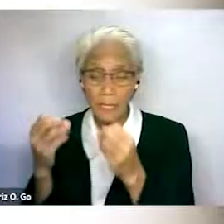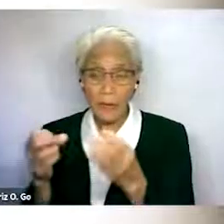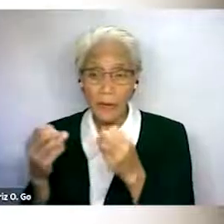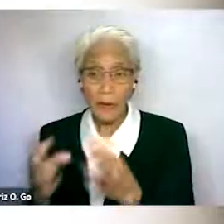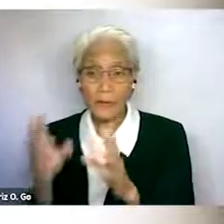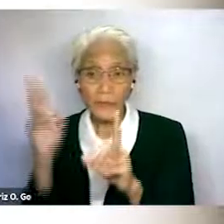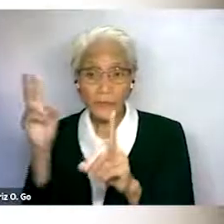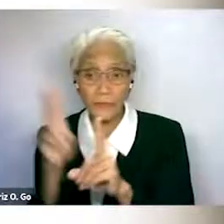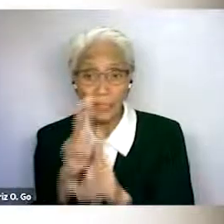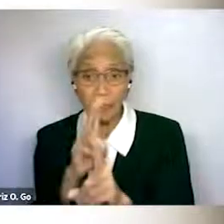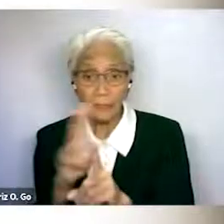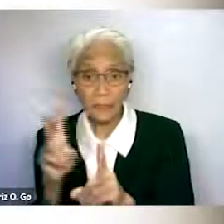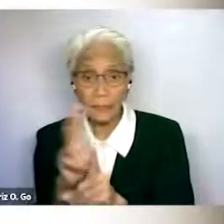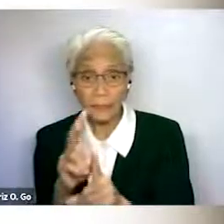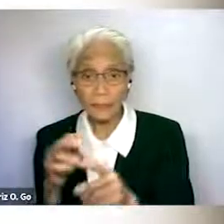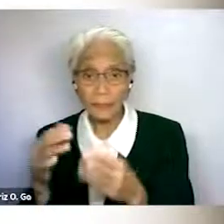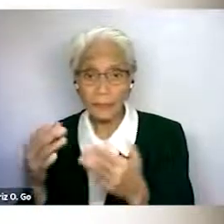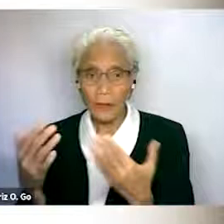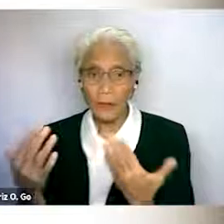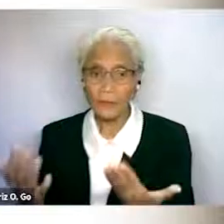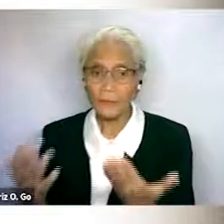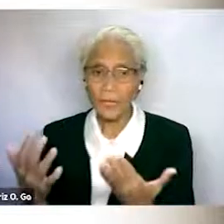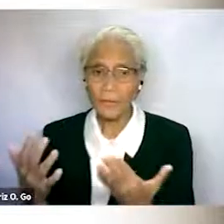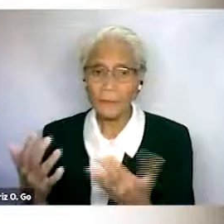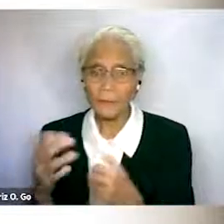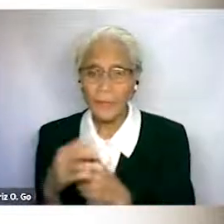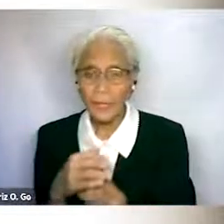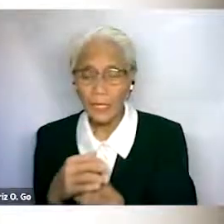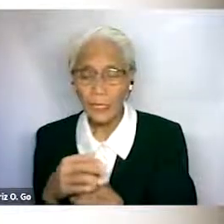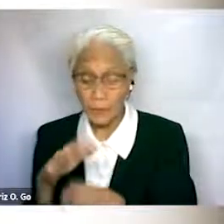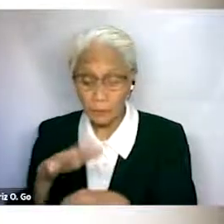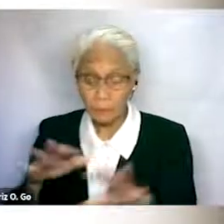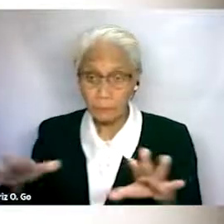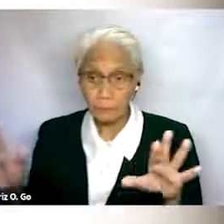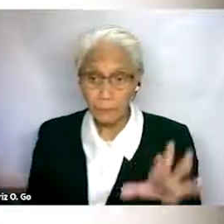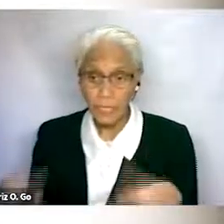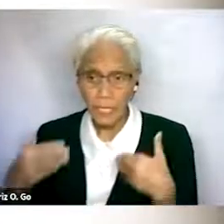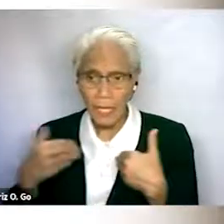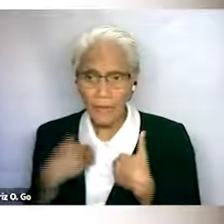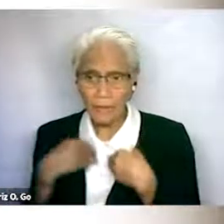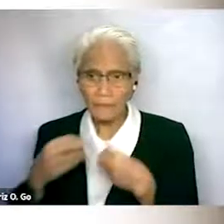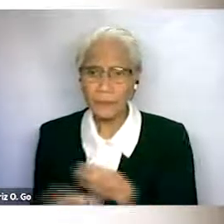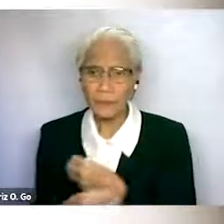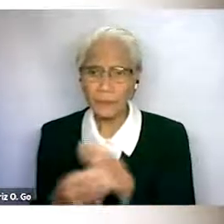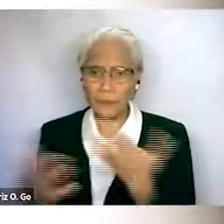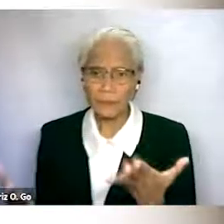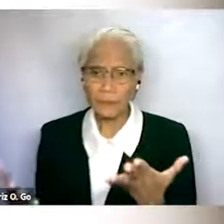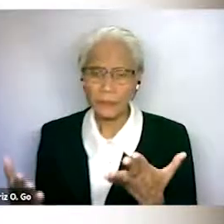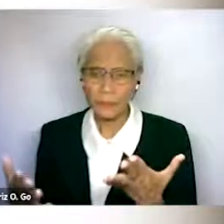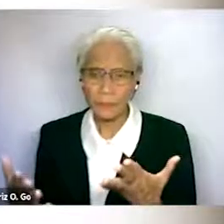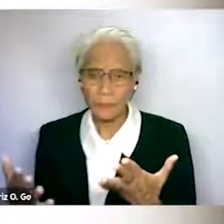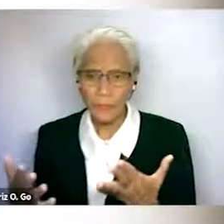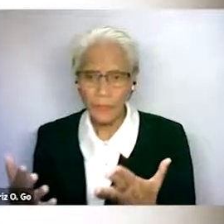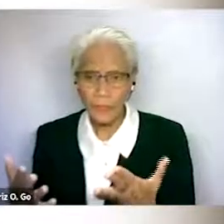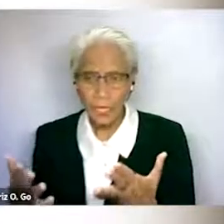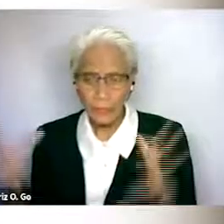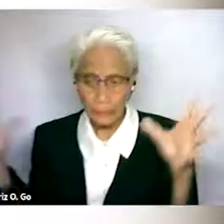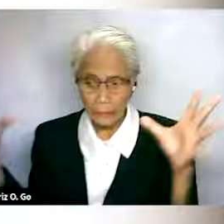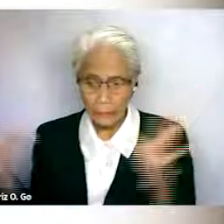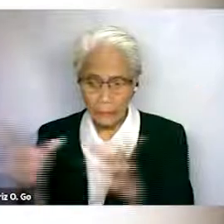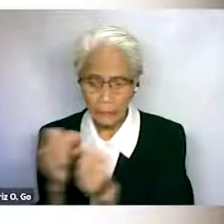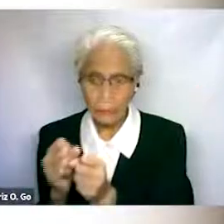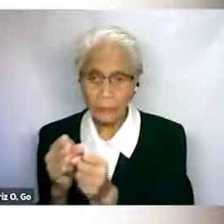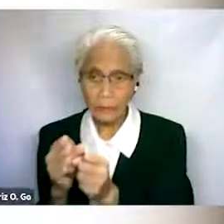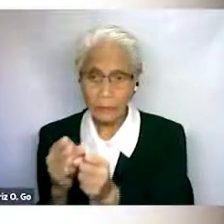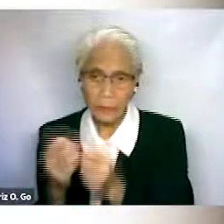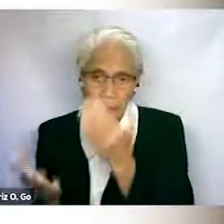address different vulnerable groups, how they are able to take individuals, girls and boys, women and men who are facing multiple